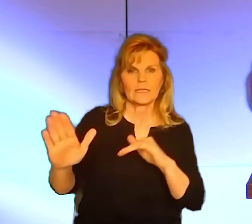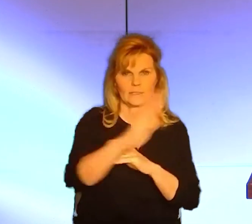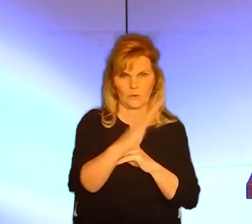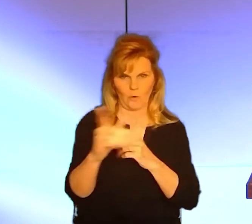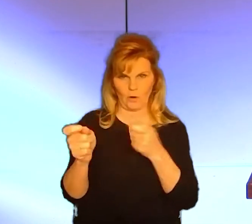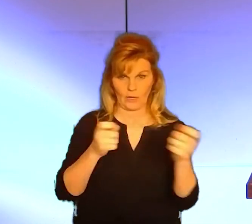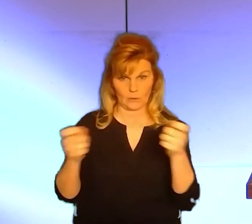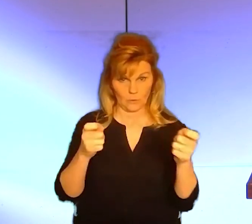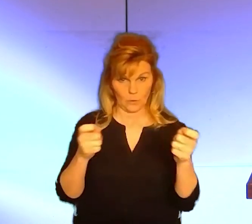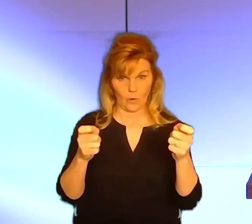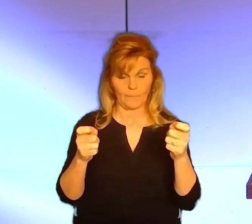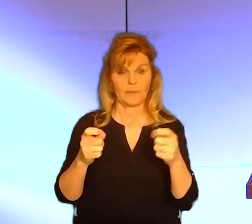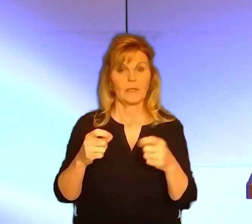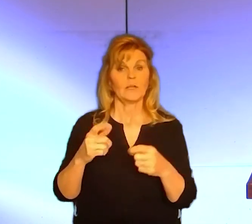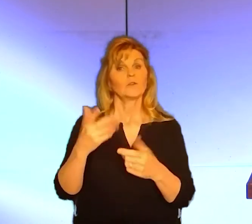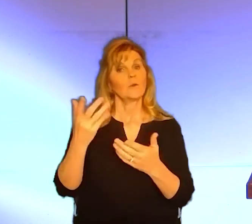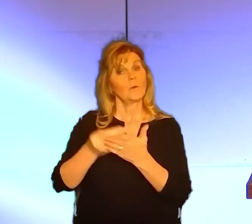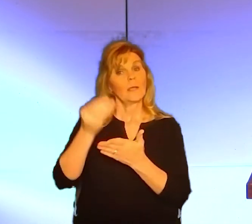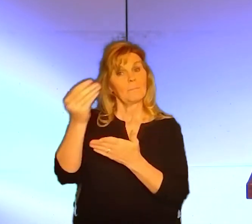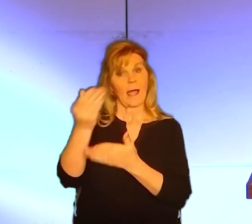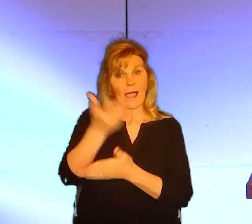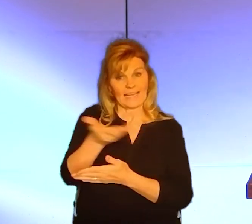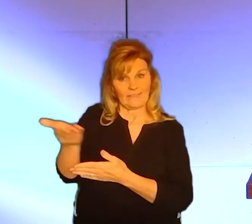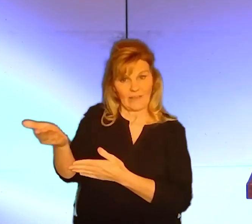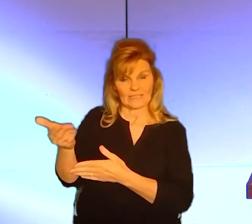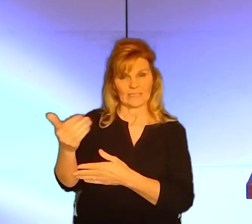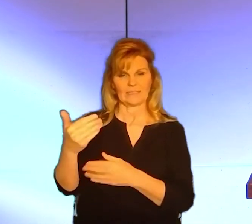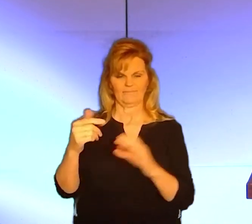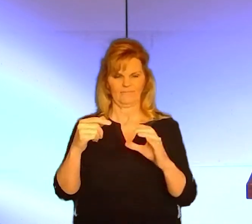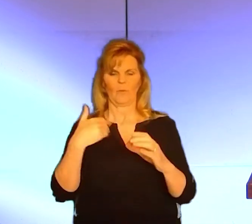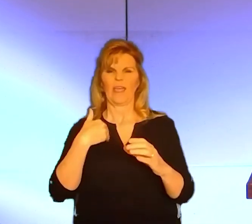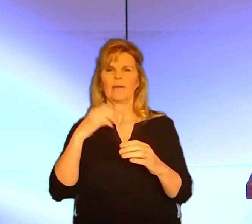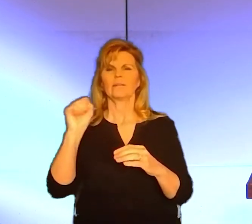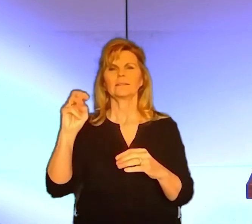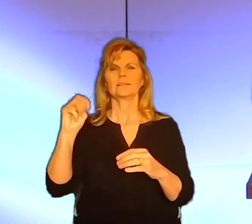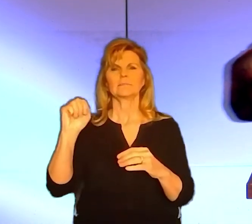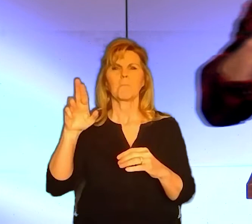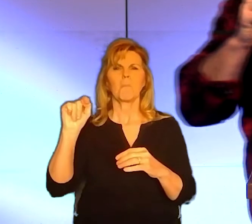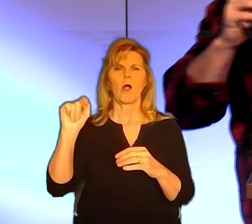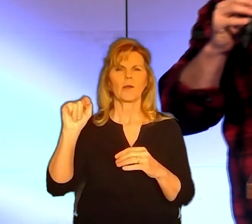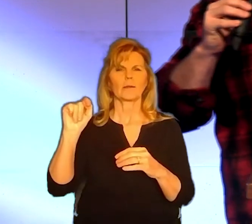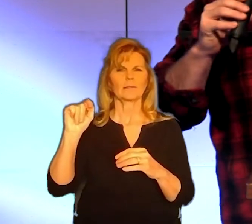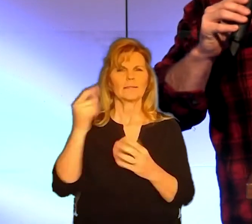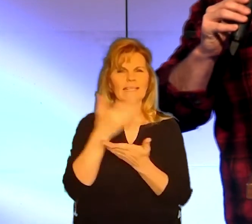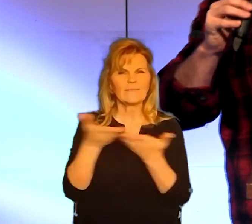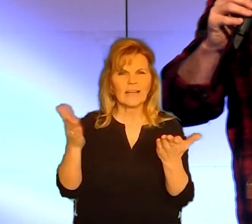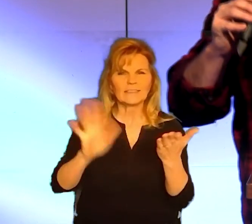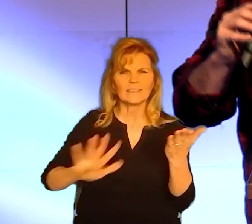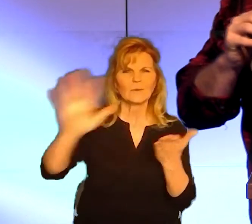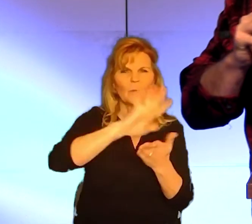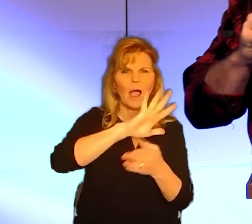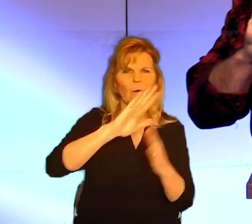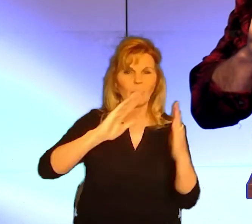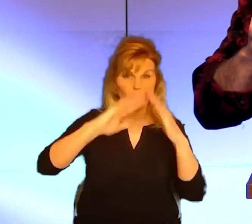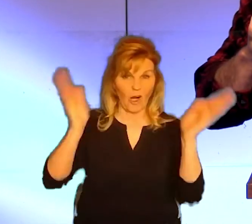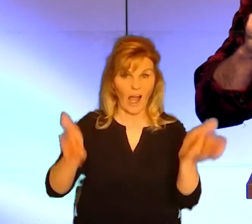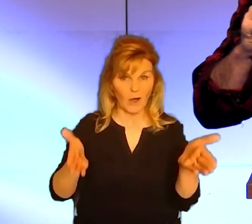there's these devices. We have these like smart devices kind of all over our